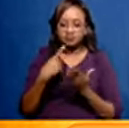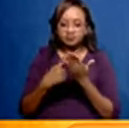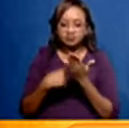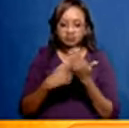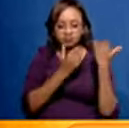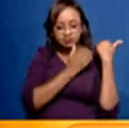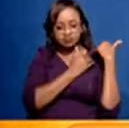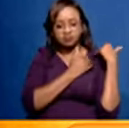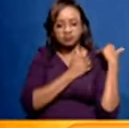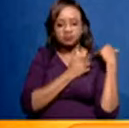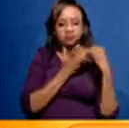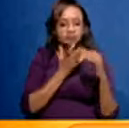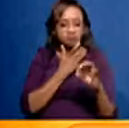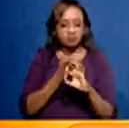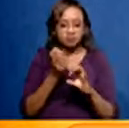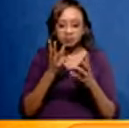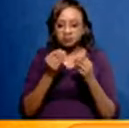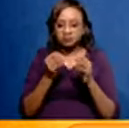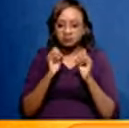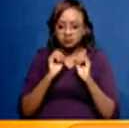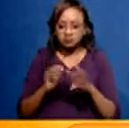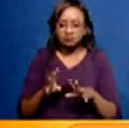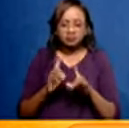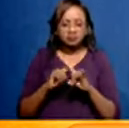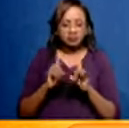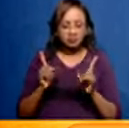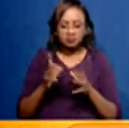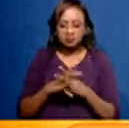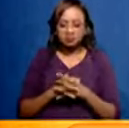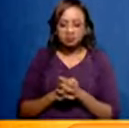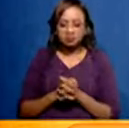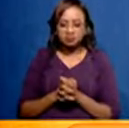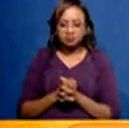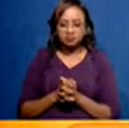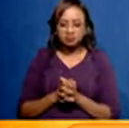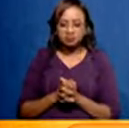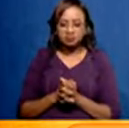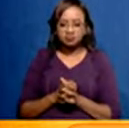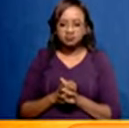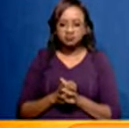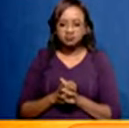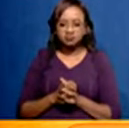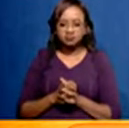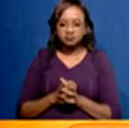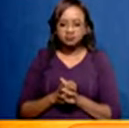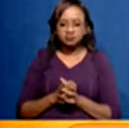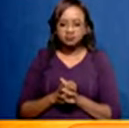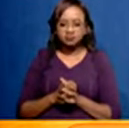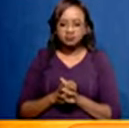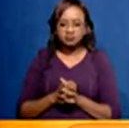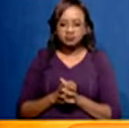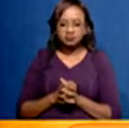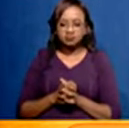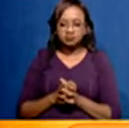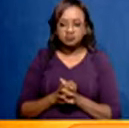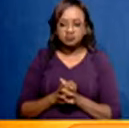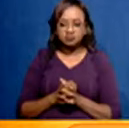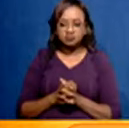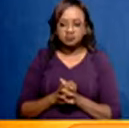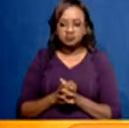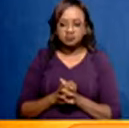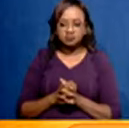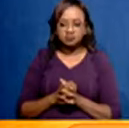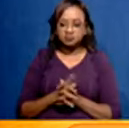very tough? Yes, it is. Yeah. But I remember very well, Jeff, very recently we had a